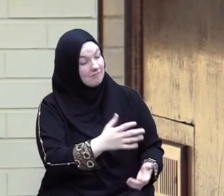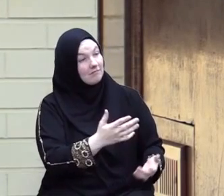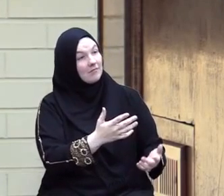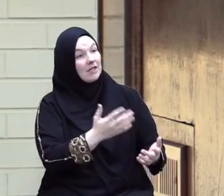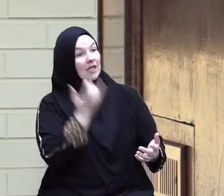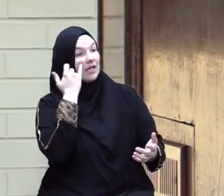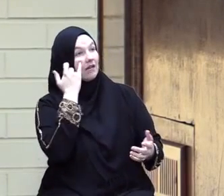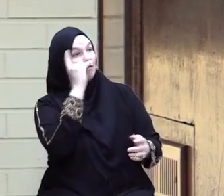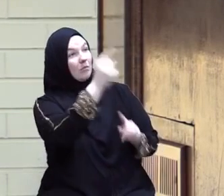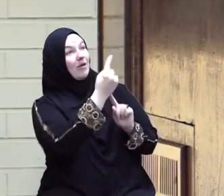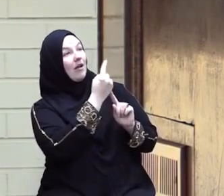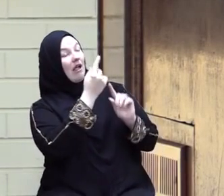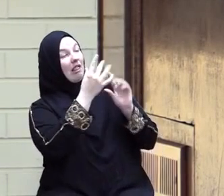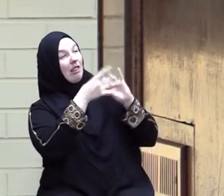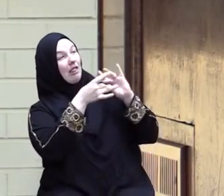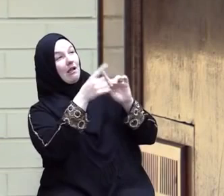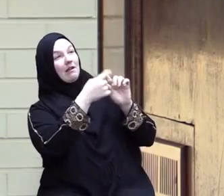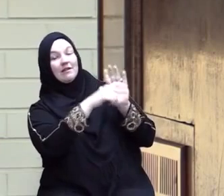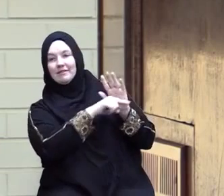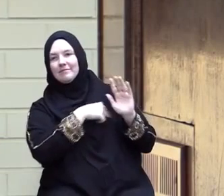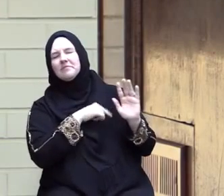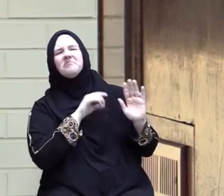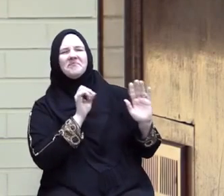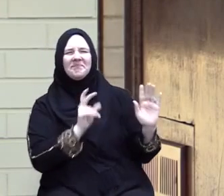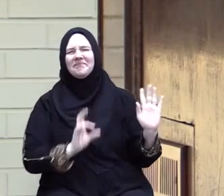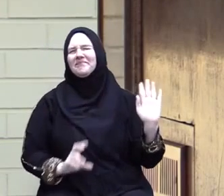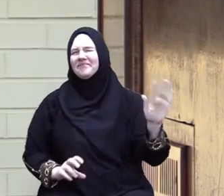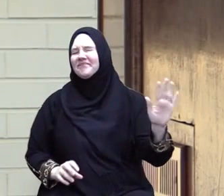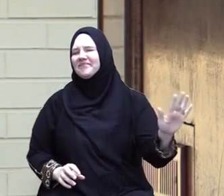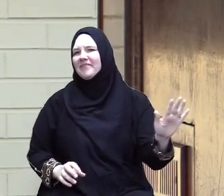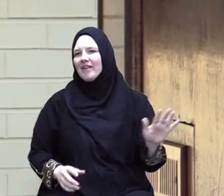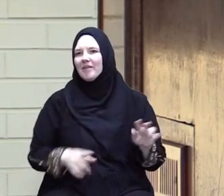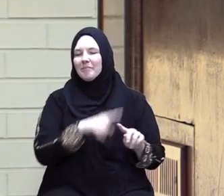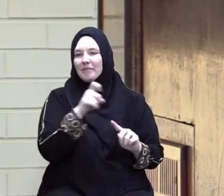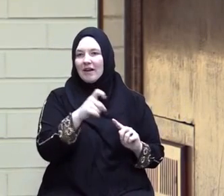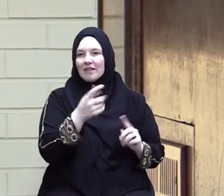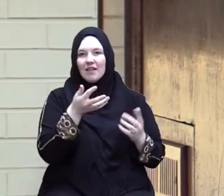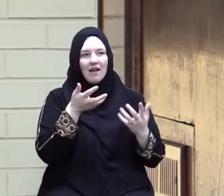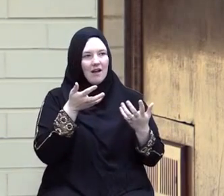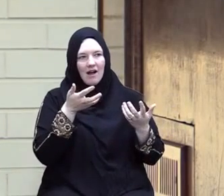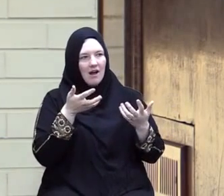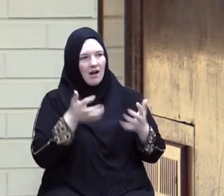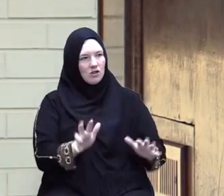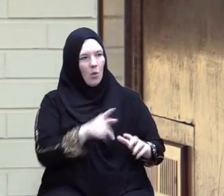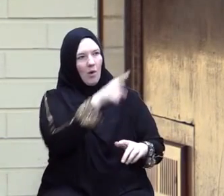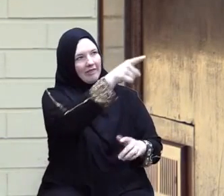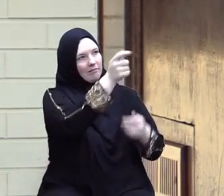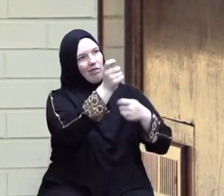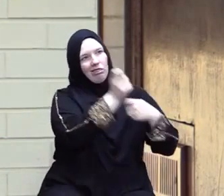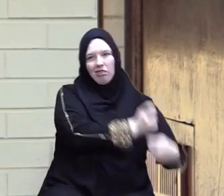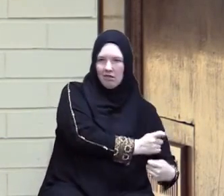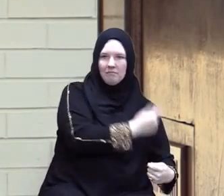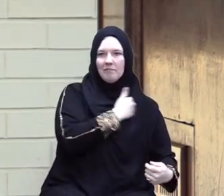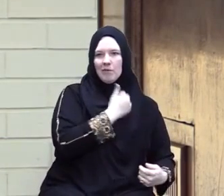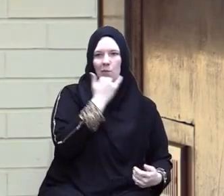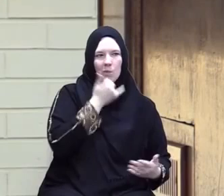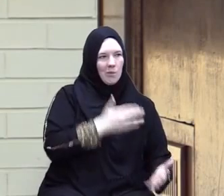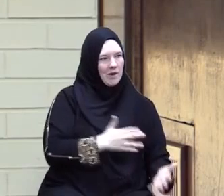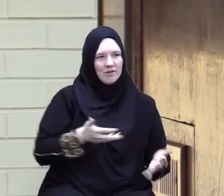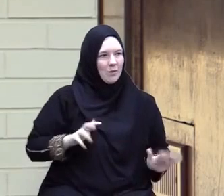Allah mocks them, and He would extend them or push them into their